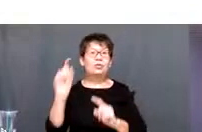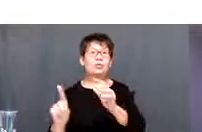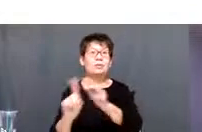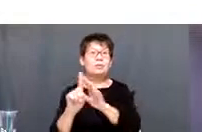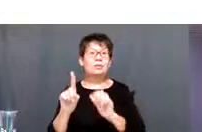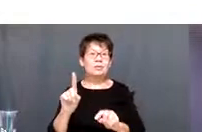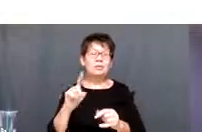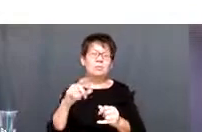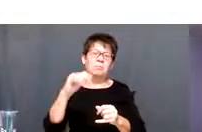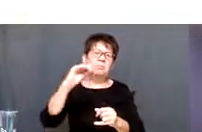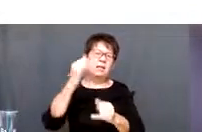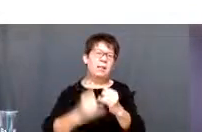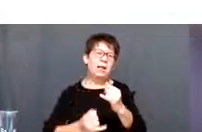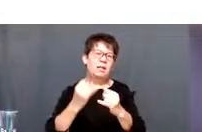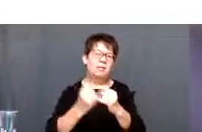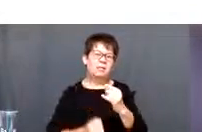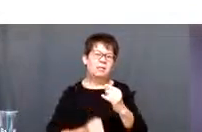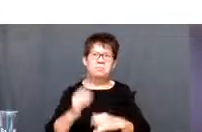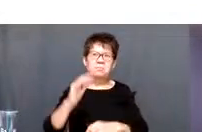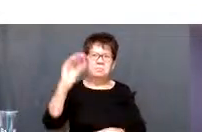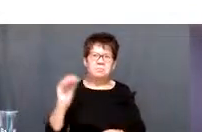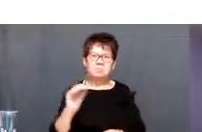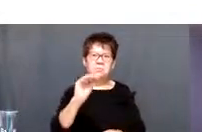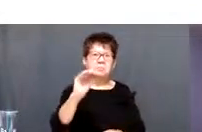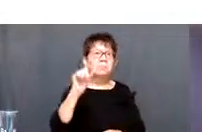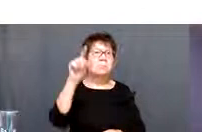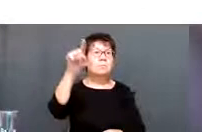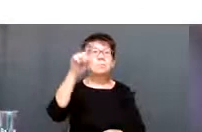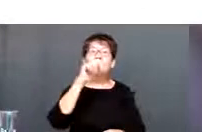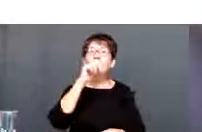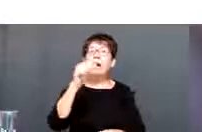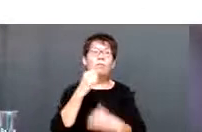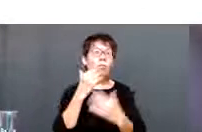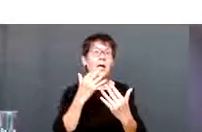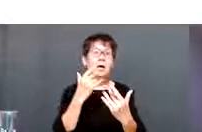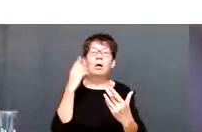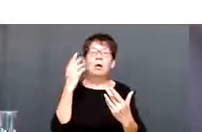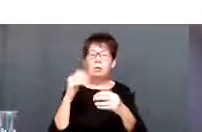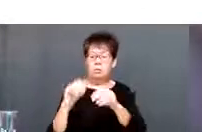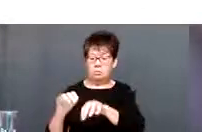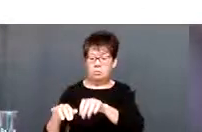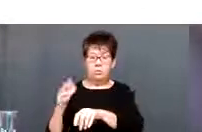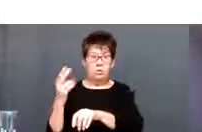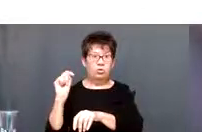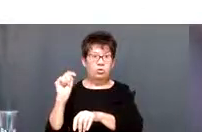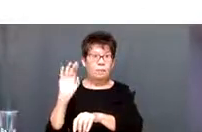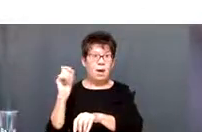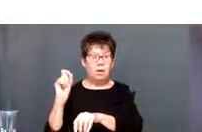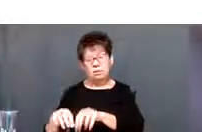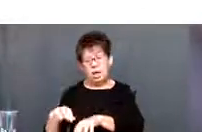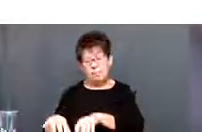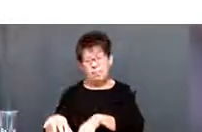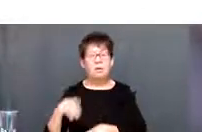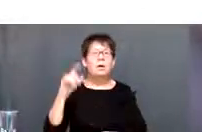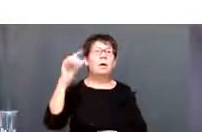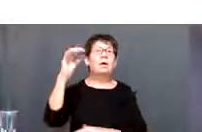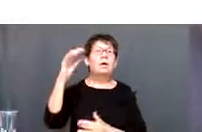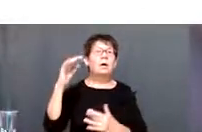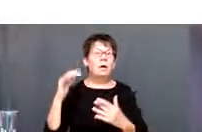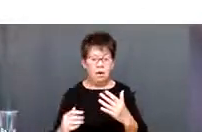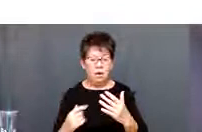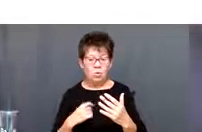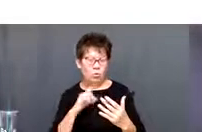through the presentation, go ahead and drop it in the chat box already, while we'll wait until the very end to answer questions. If you've got a